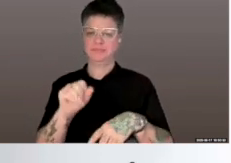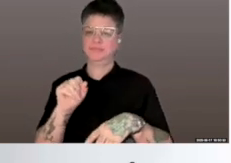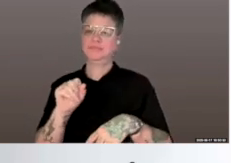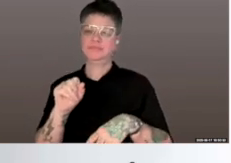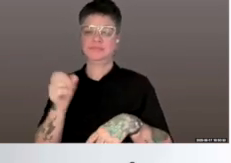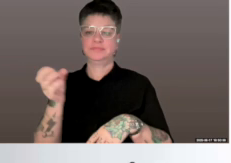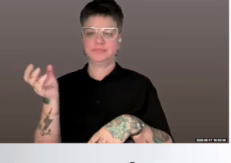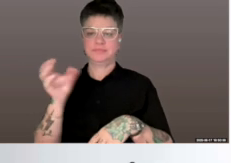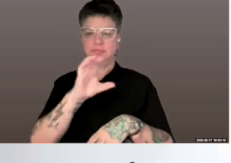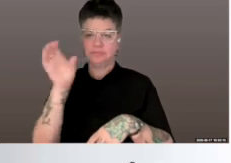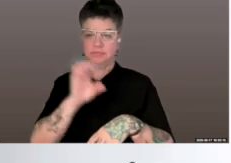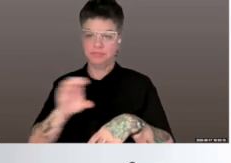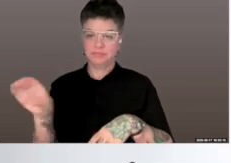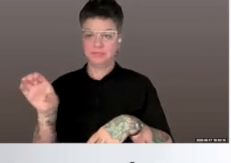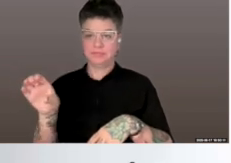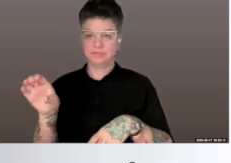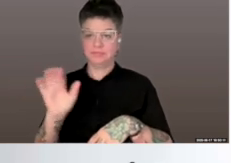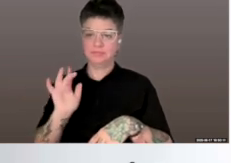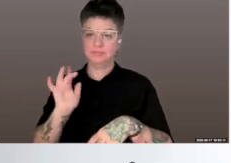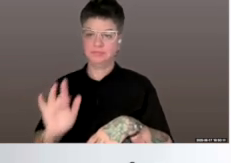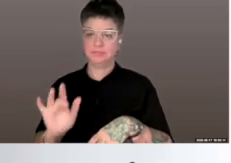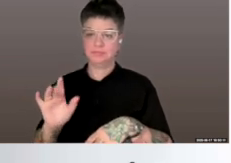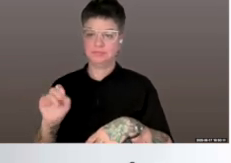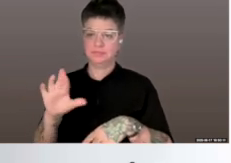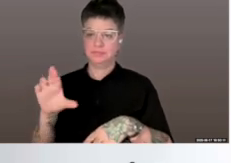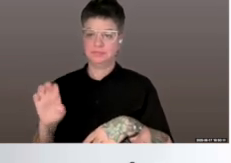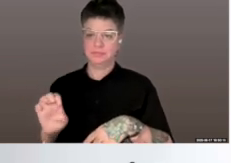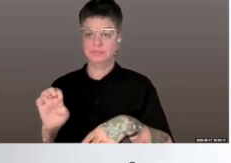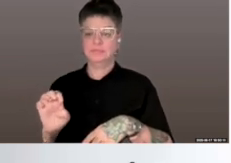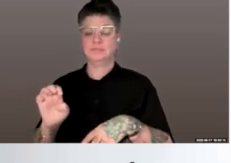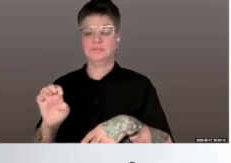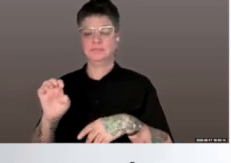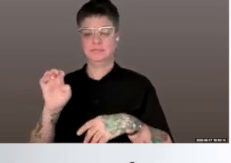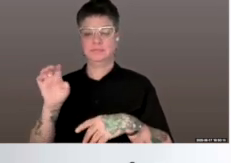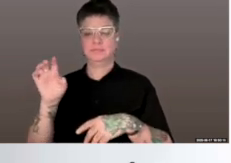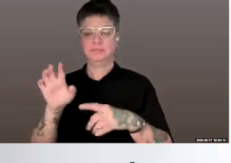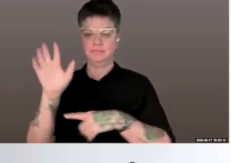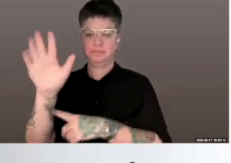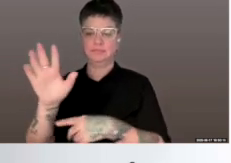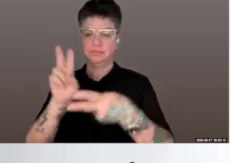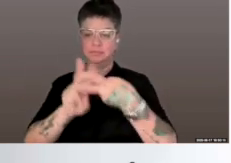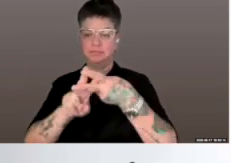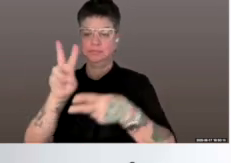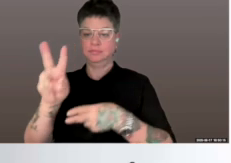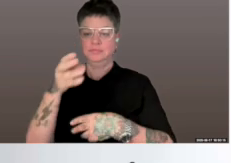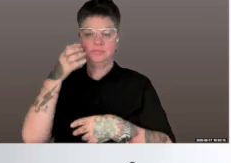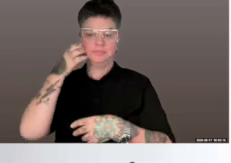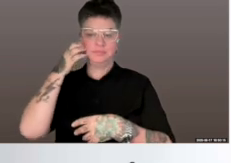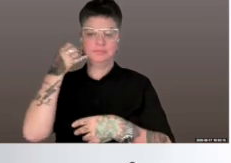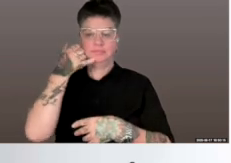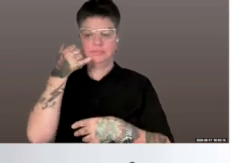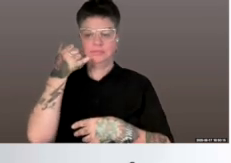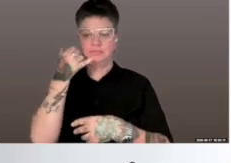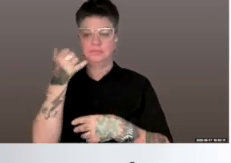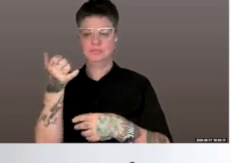Thank you. So once again, we'll now open the floor for questions. So to ask a question or make a comment using Zoom Desktop, click Raise Hand under the Participants tab.